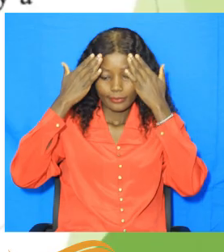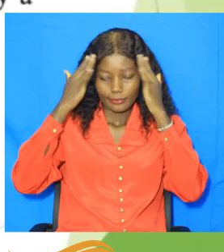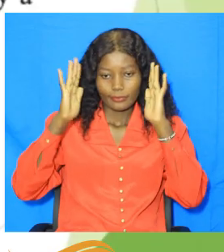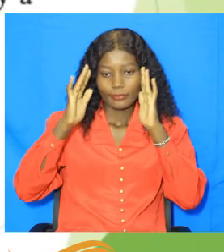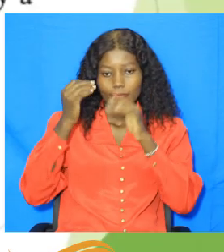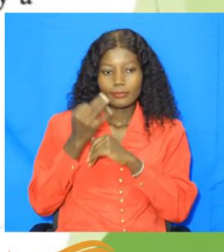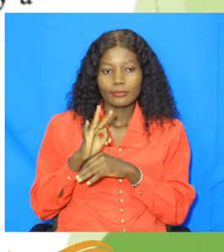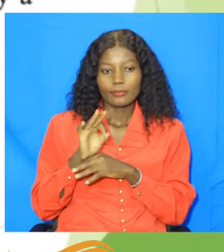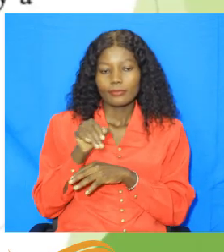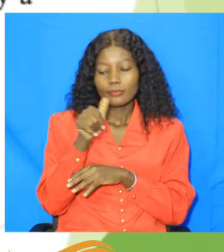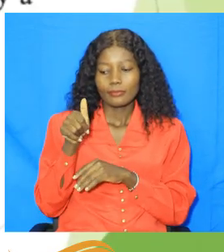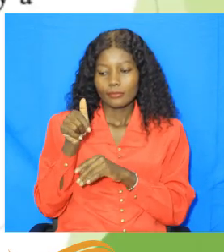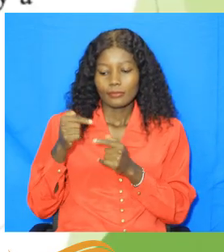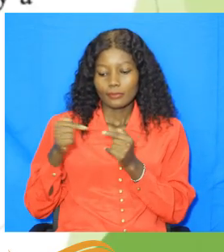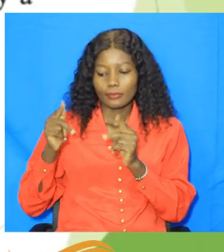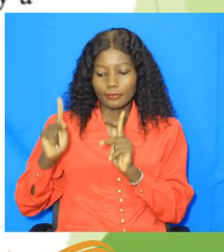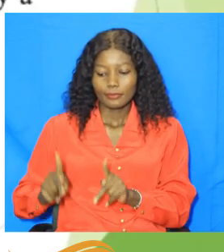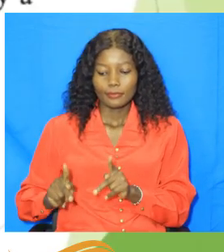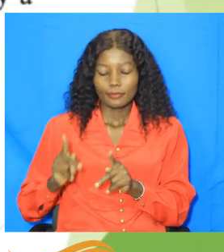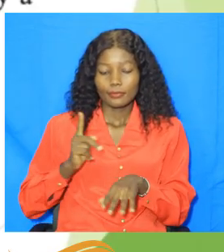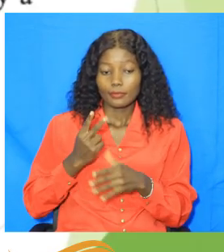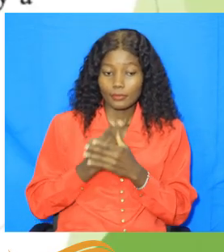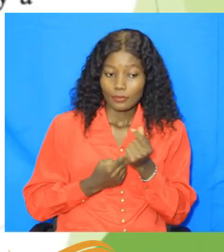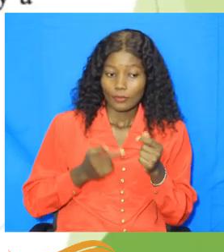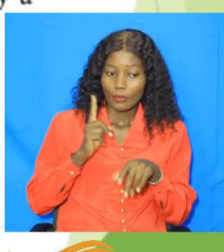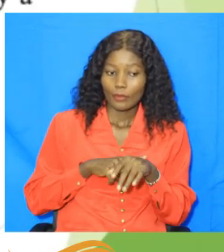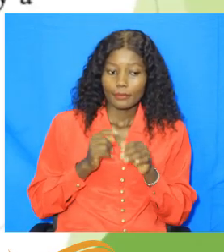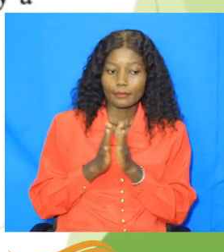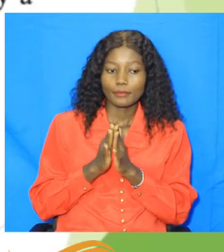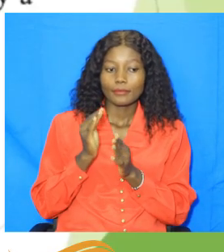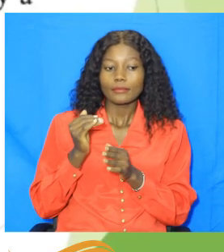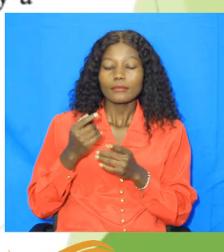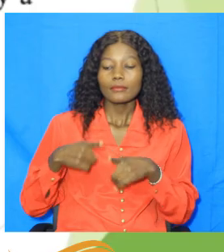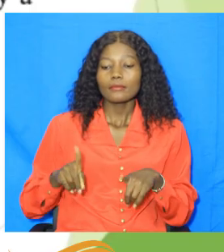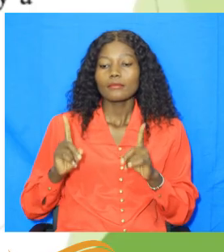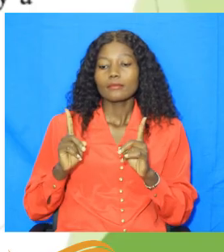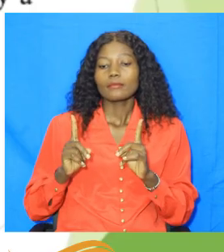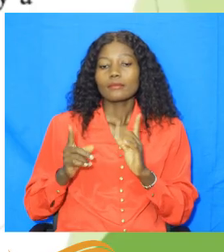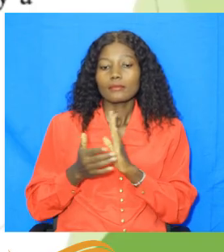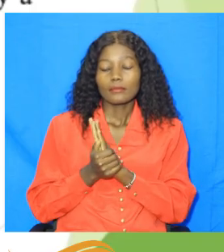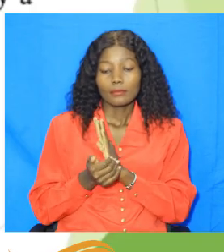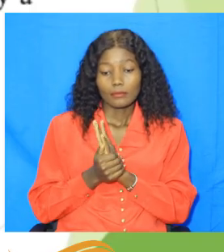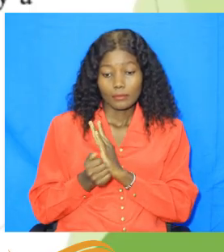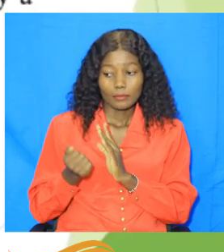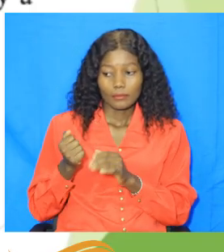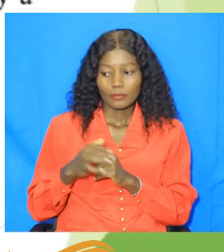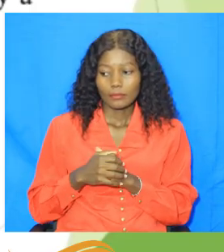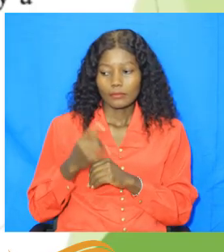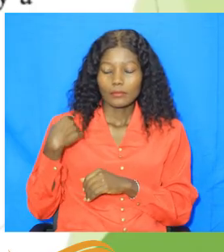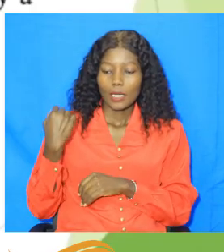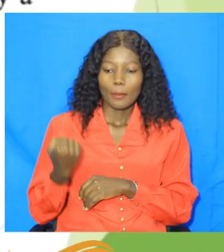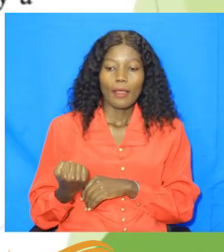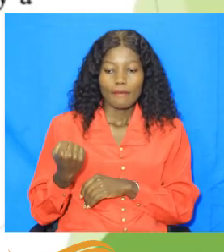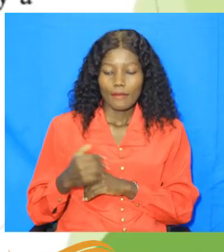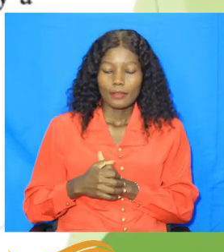both during and after execution of the technique. Number 5 of the scoring